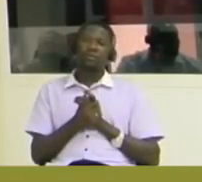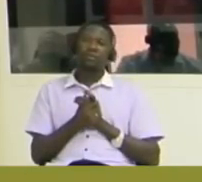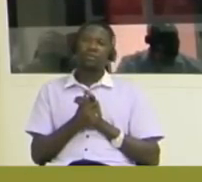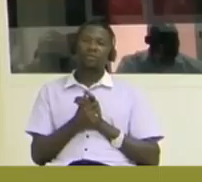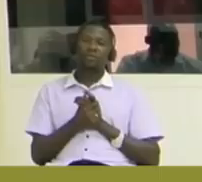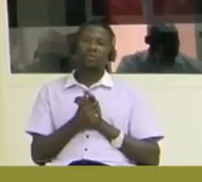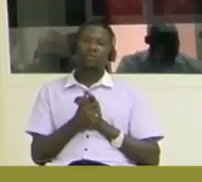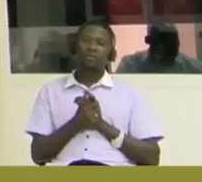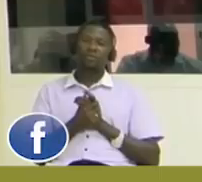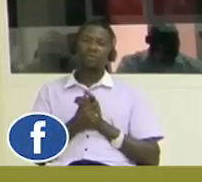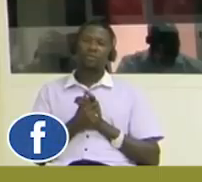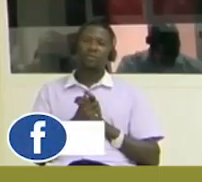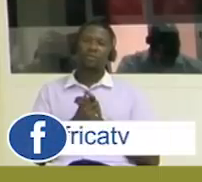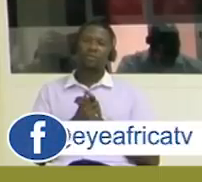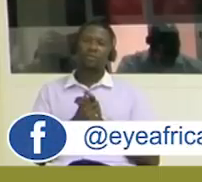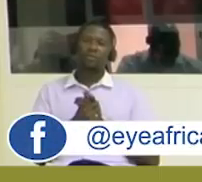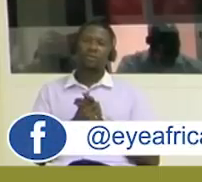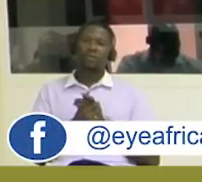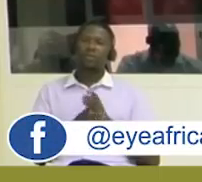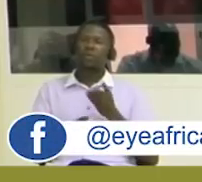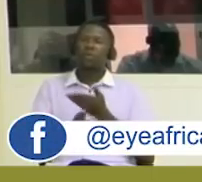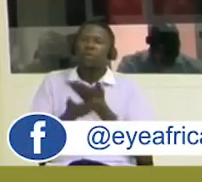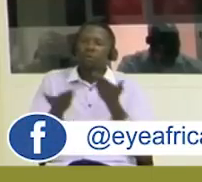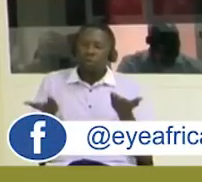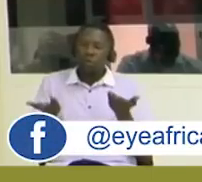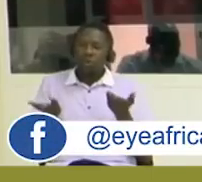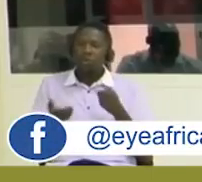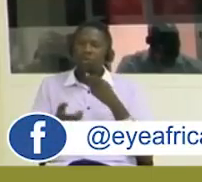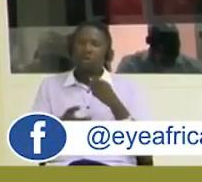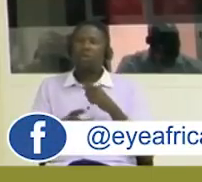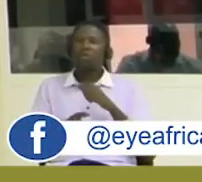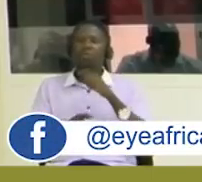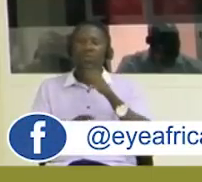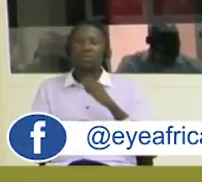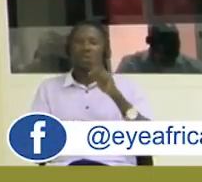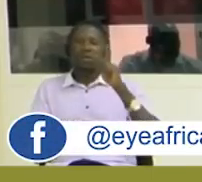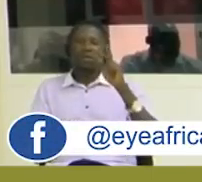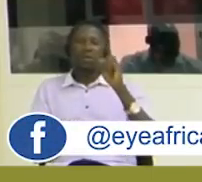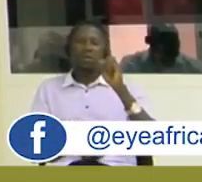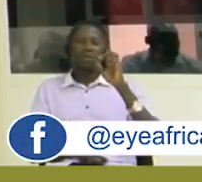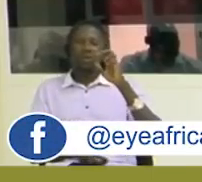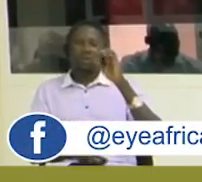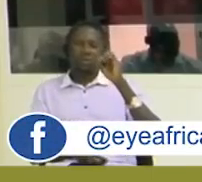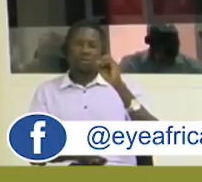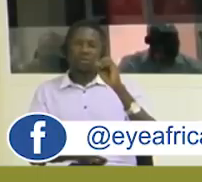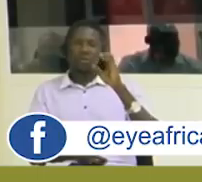Why was Mr. Koro Ceesay assassinated?